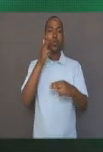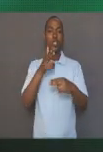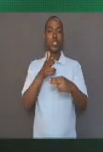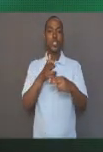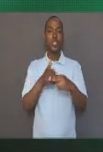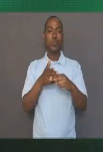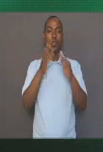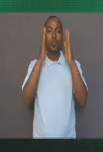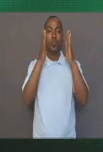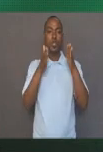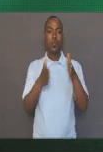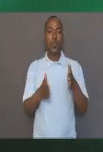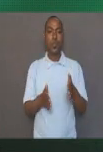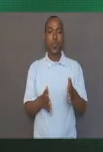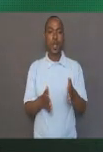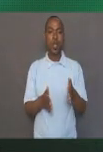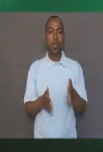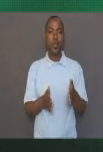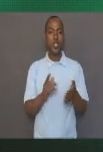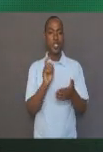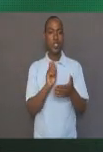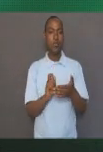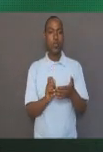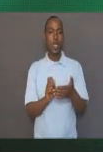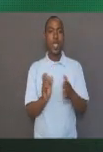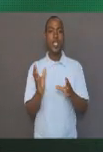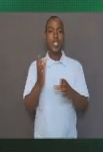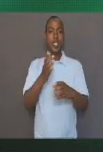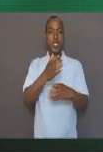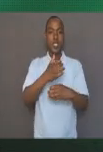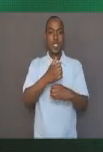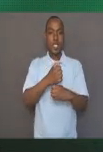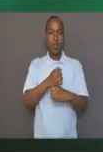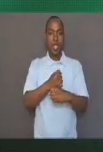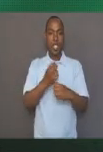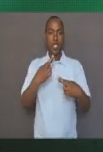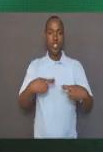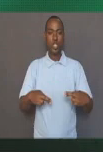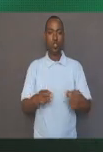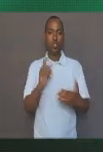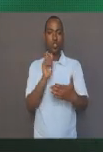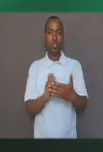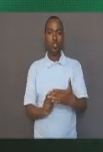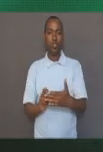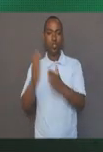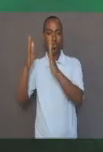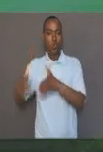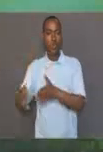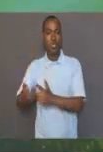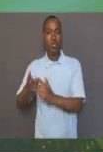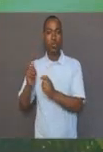the first column and a summary of the focus of the research in the second column.